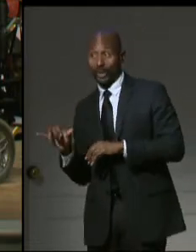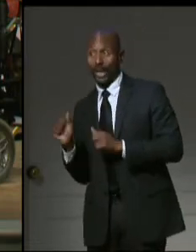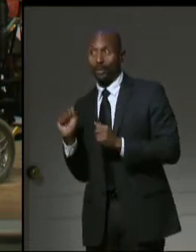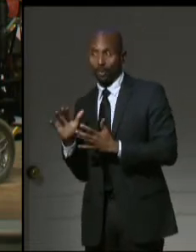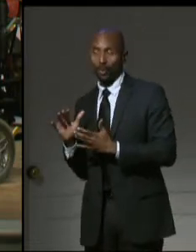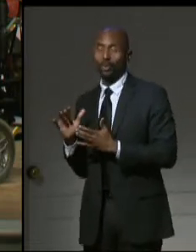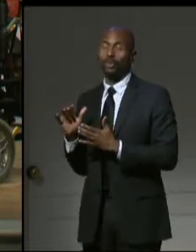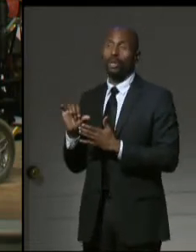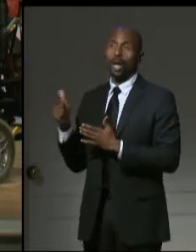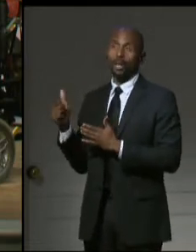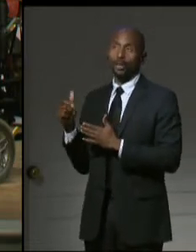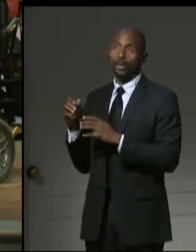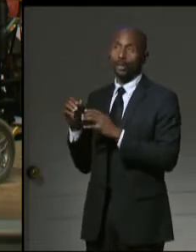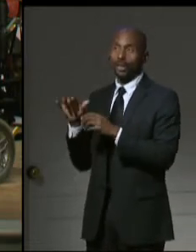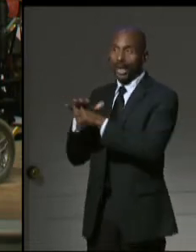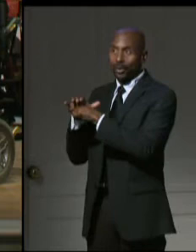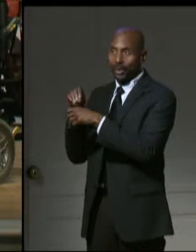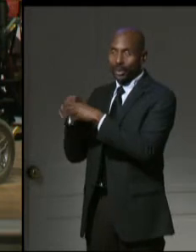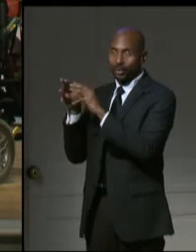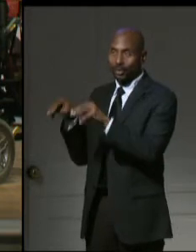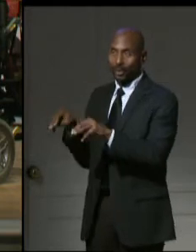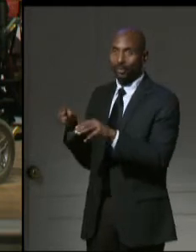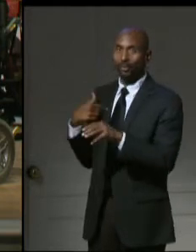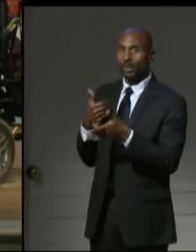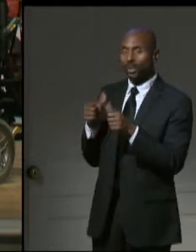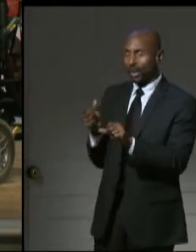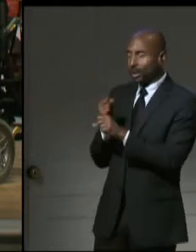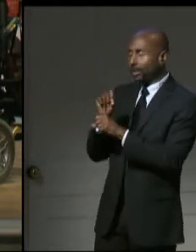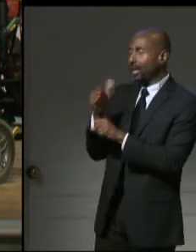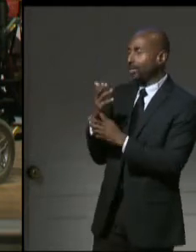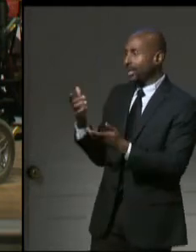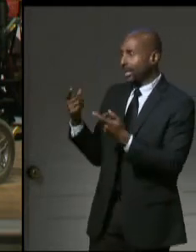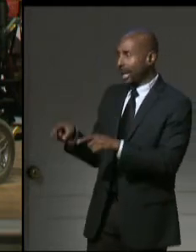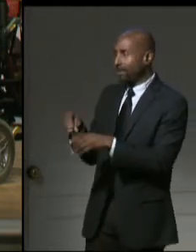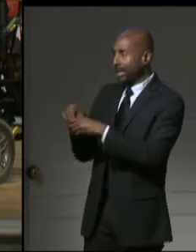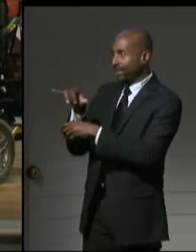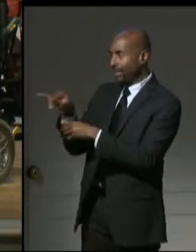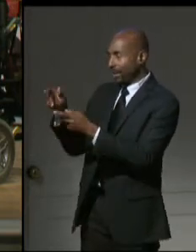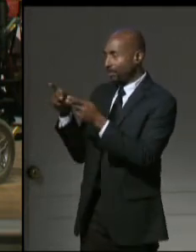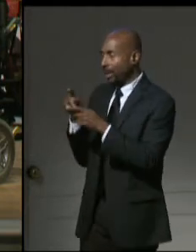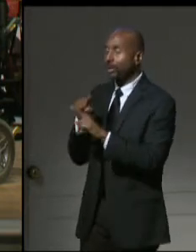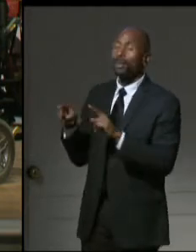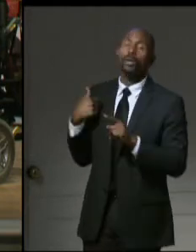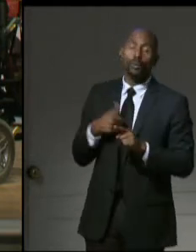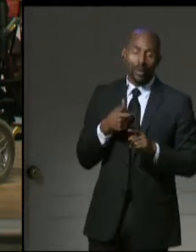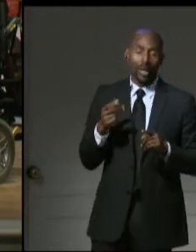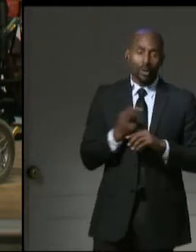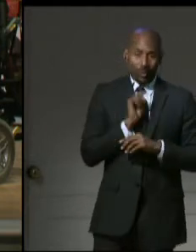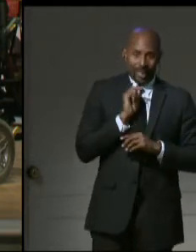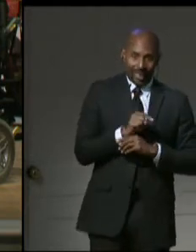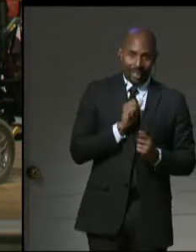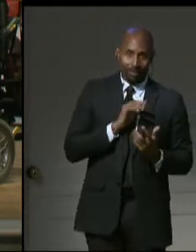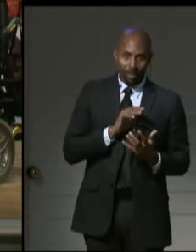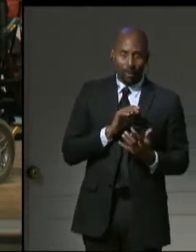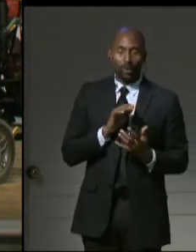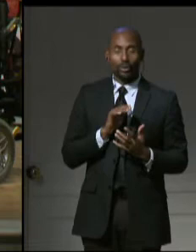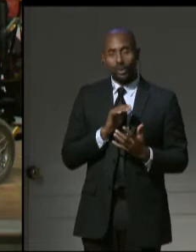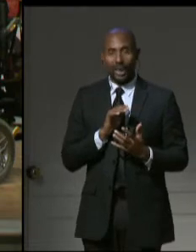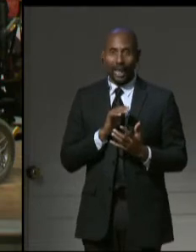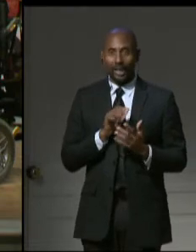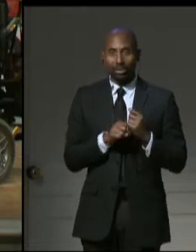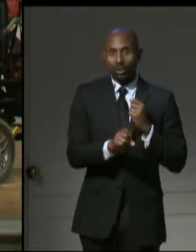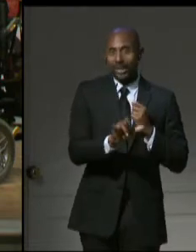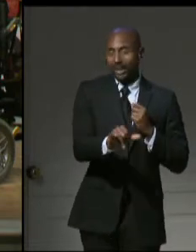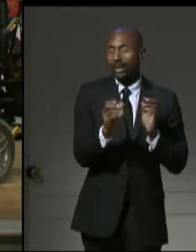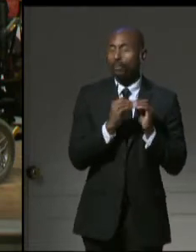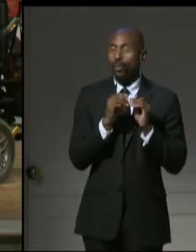try to make things all sort of happen in the same place, but it's somewhere we're trying to push at the moment to see, because they're both things